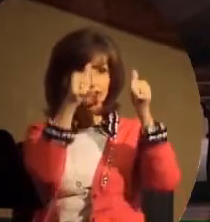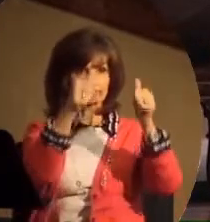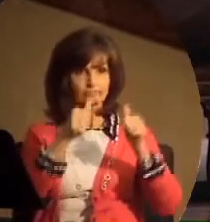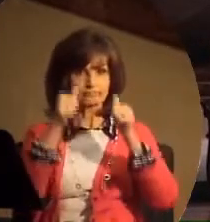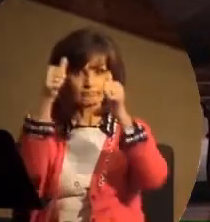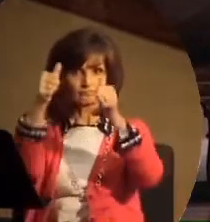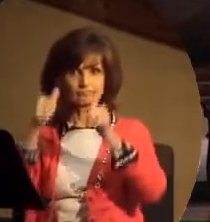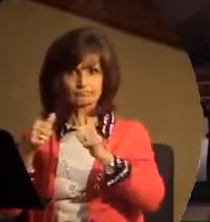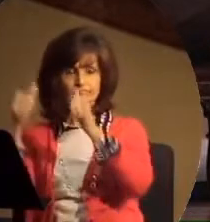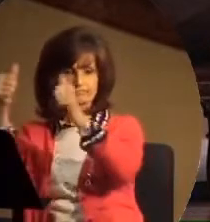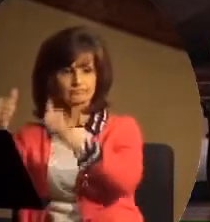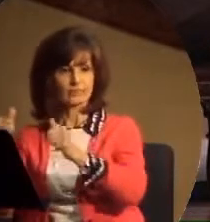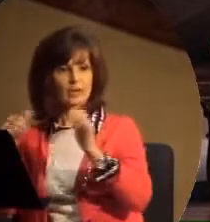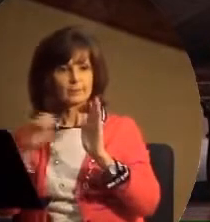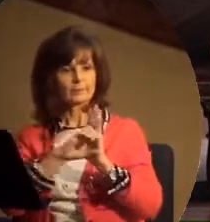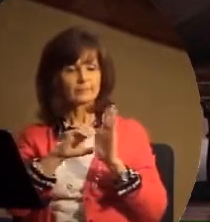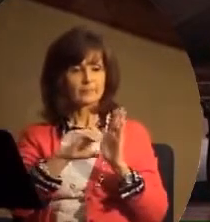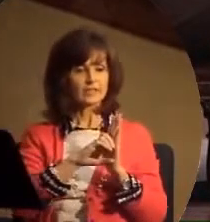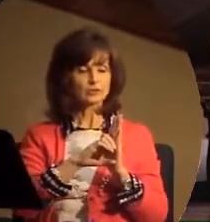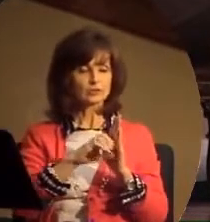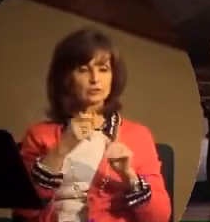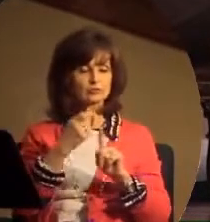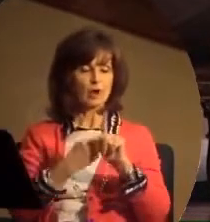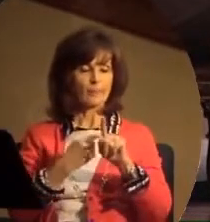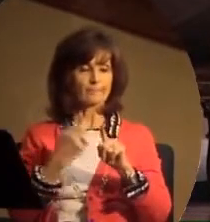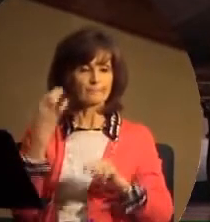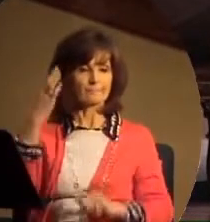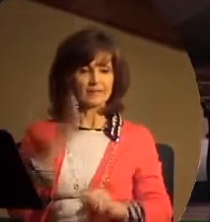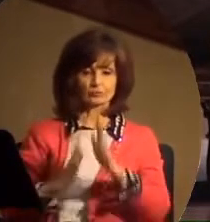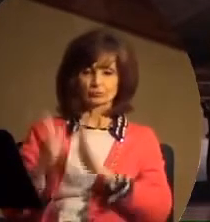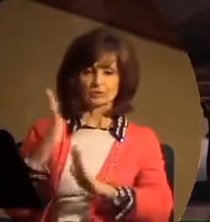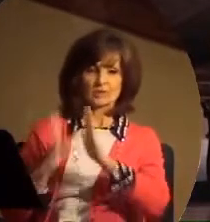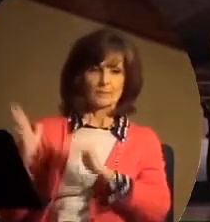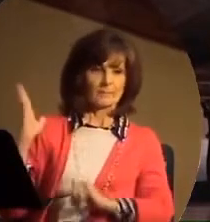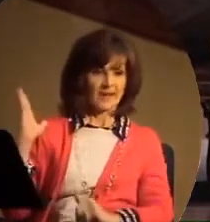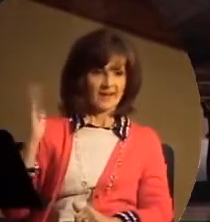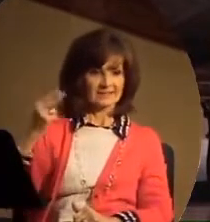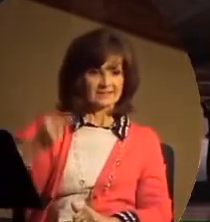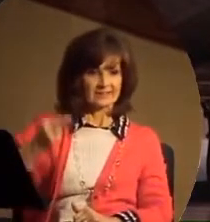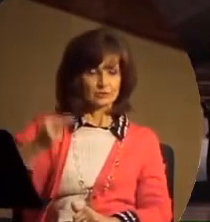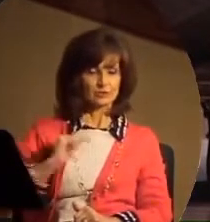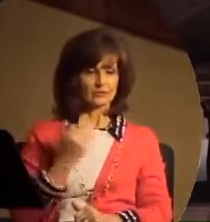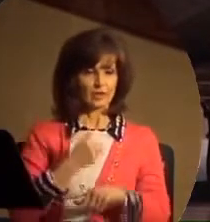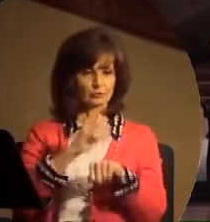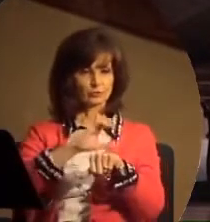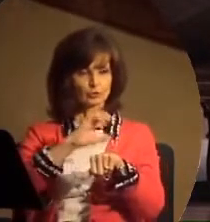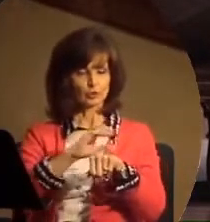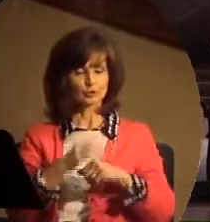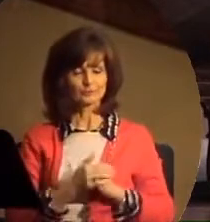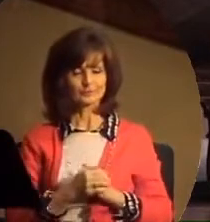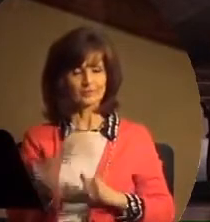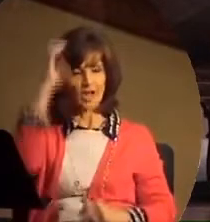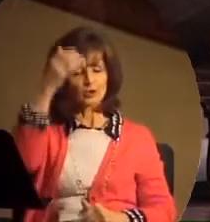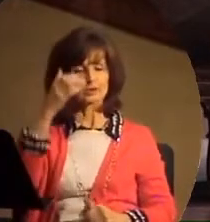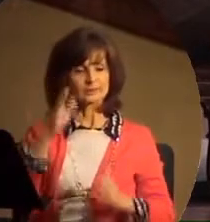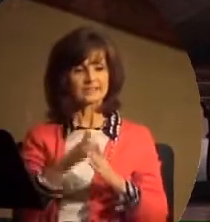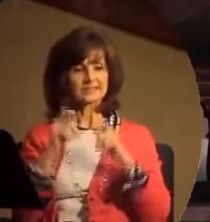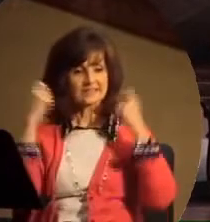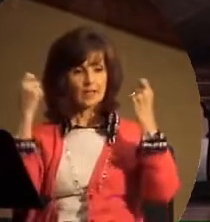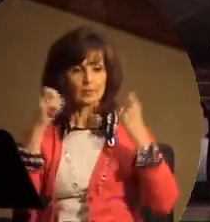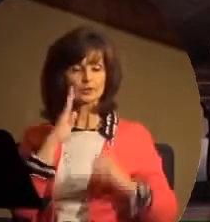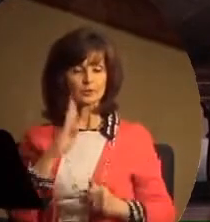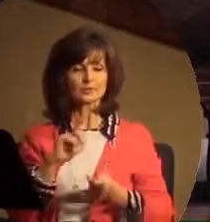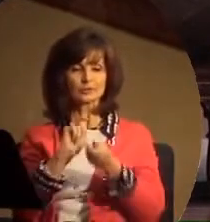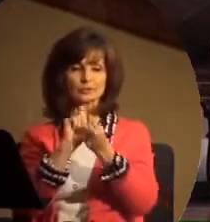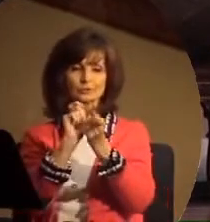care of it and get it back to you. And if you could help me with that, I'd appreciate it. Our Christmas celebration is going to be scaled back some this